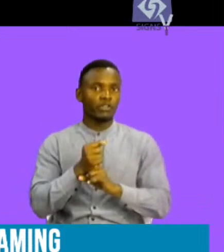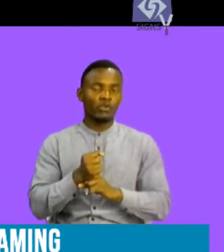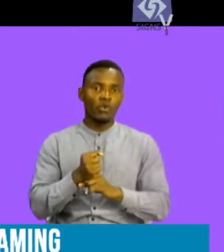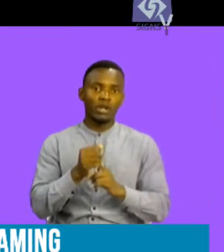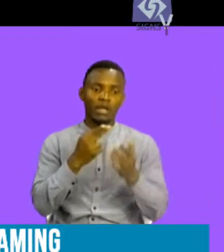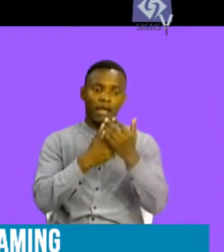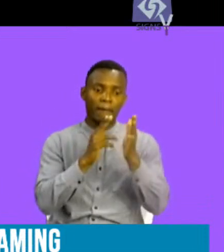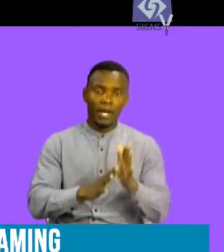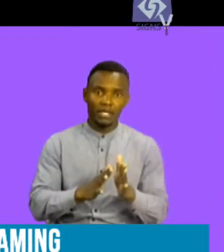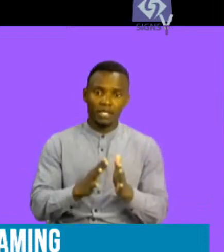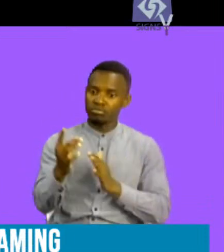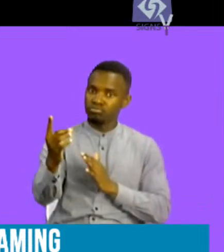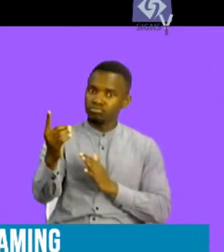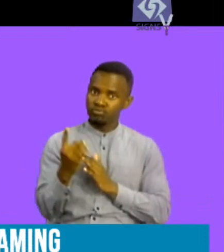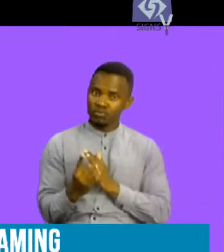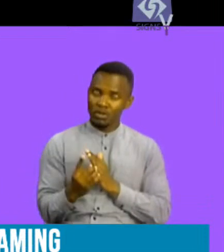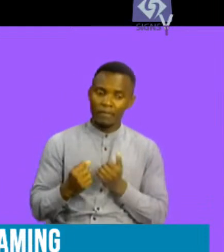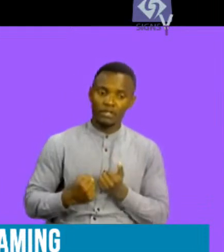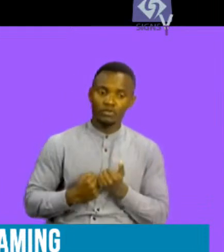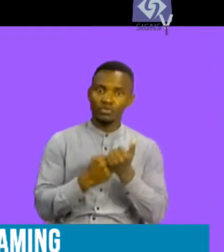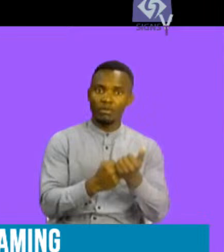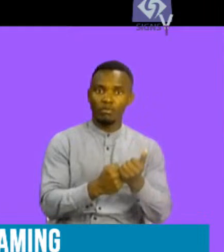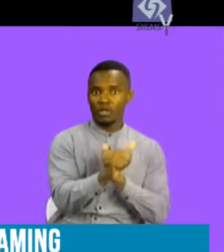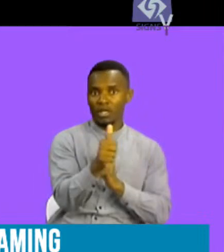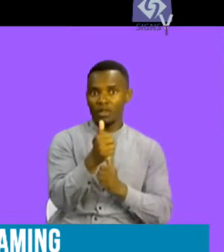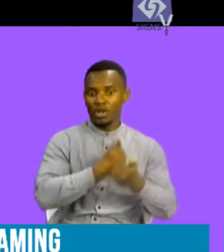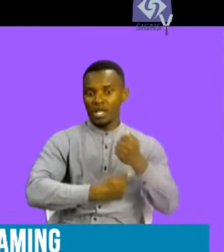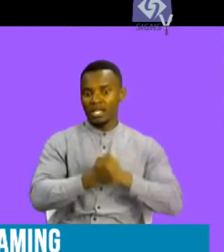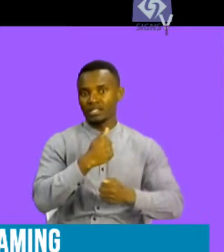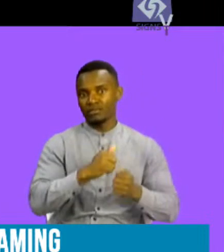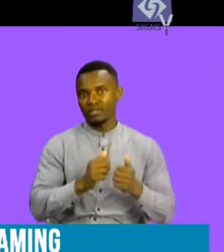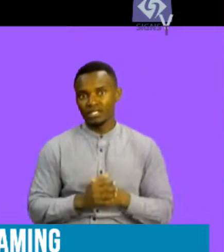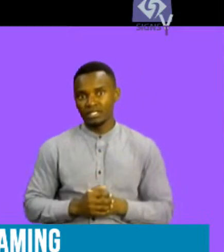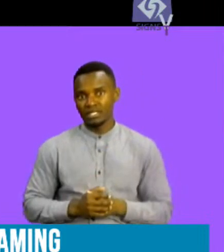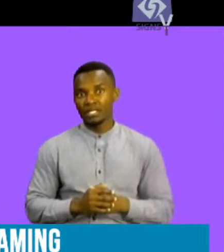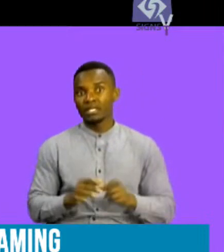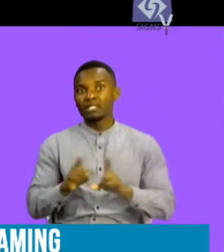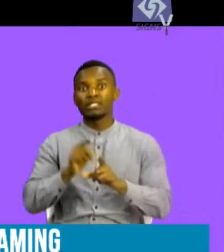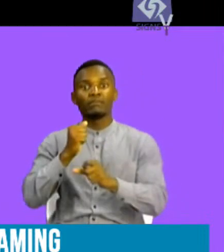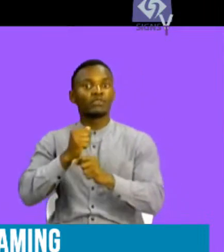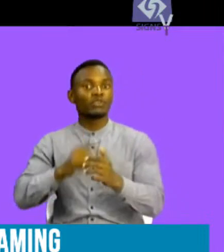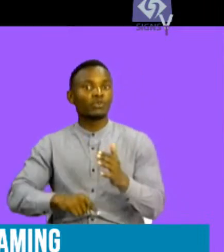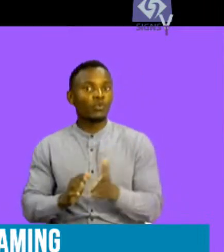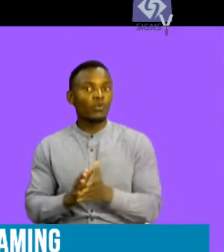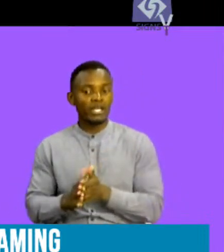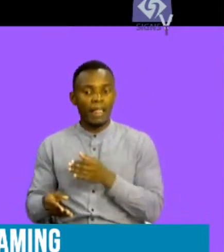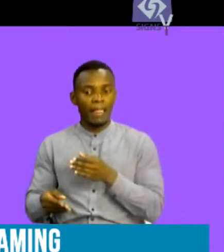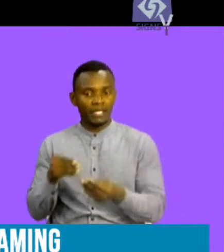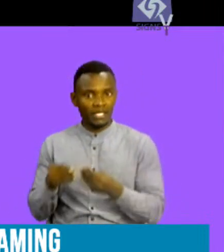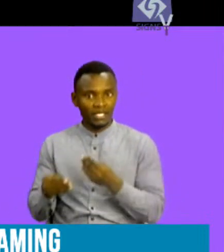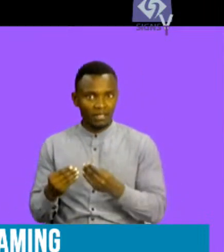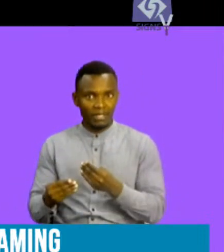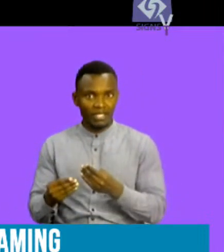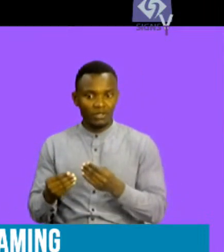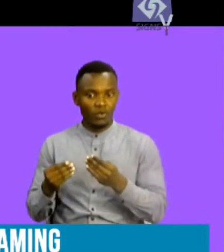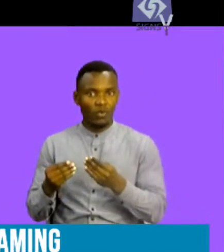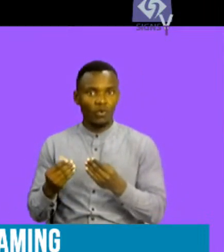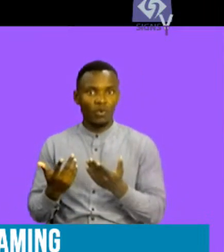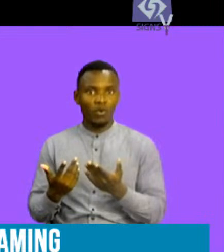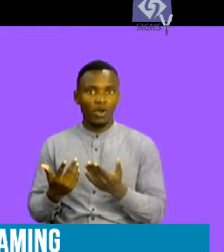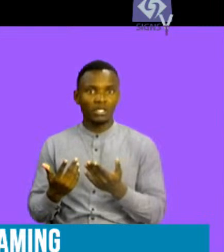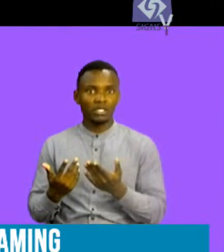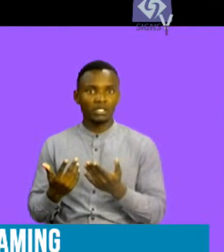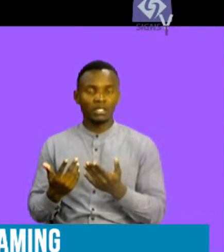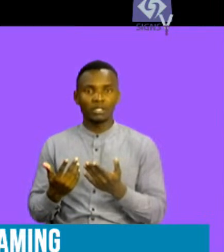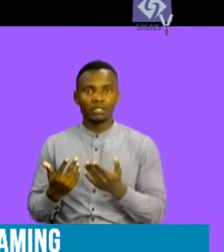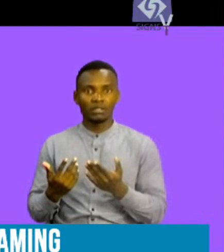For example, moving out to even do the disability assessment and medical assessment for personal disabilities